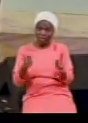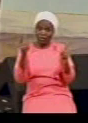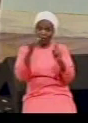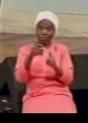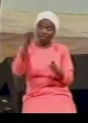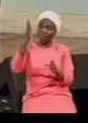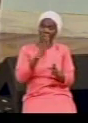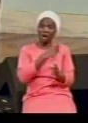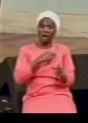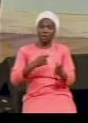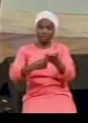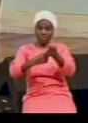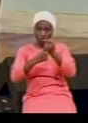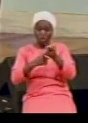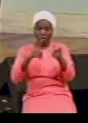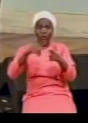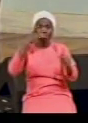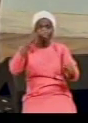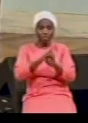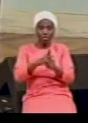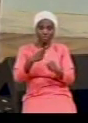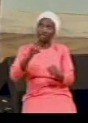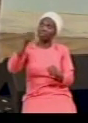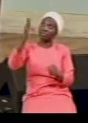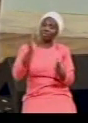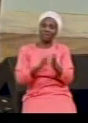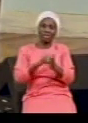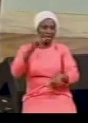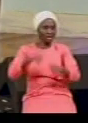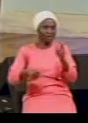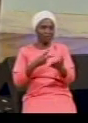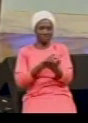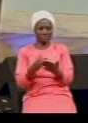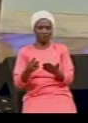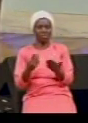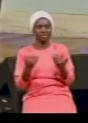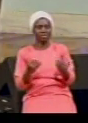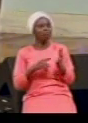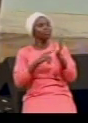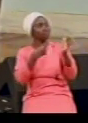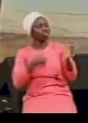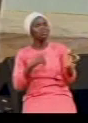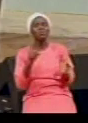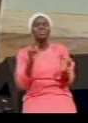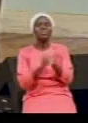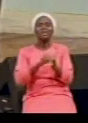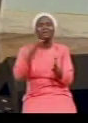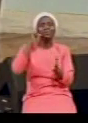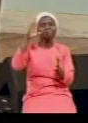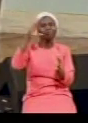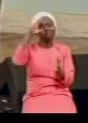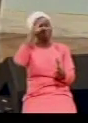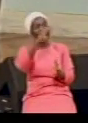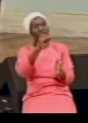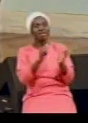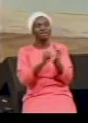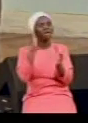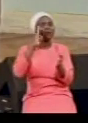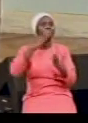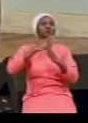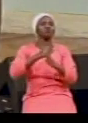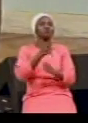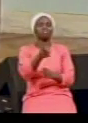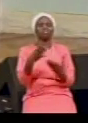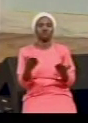you hold on to the promise that cannot fail, show me where is the man, where is the woman that will stand before you.